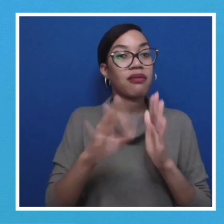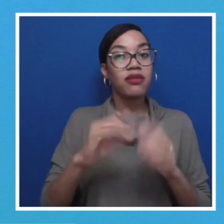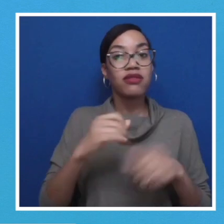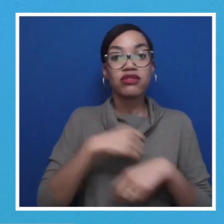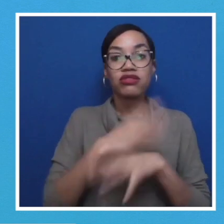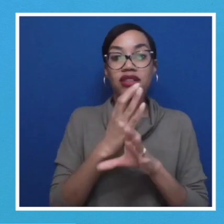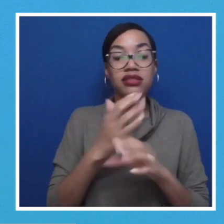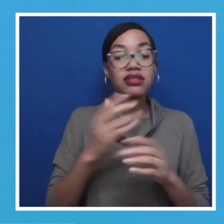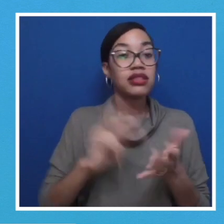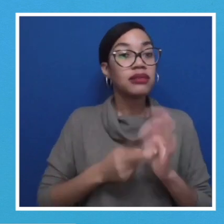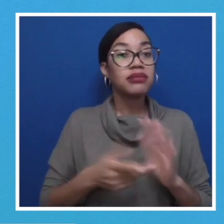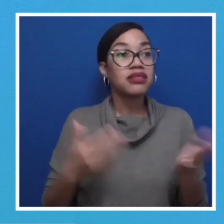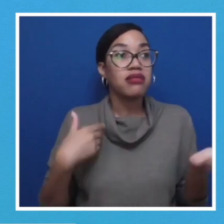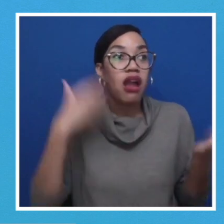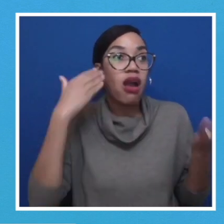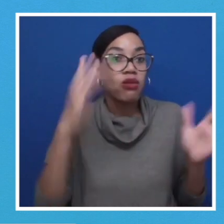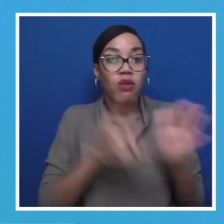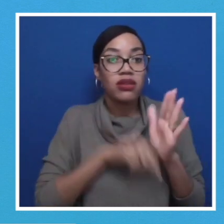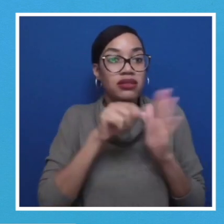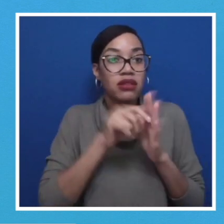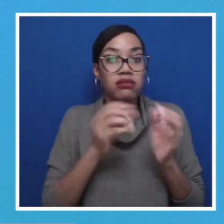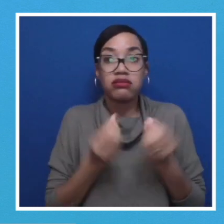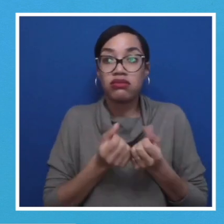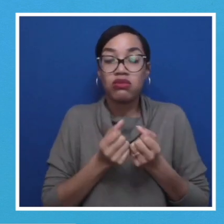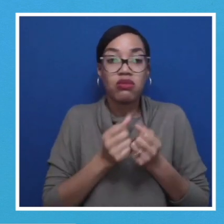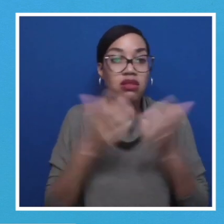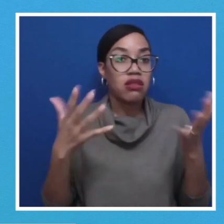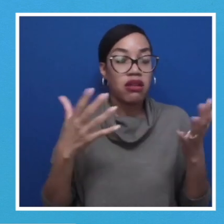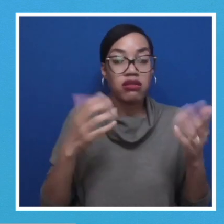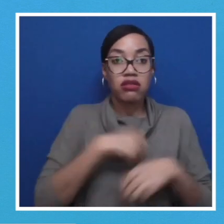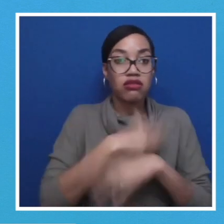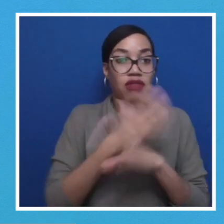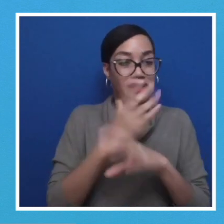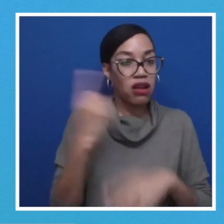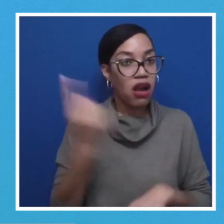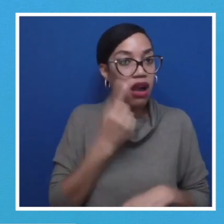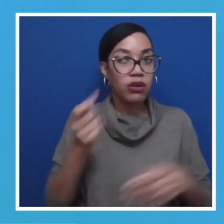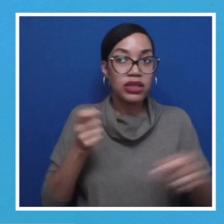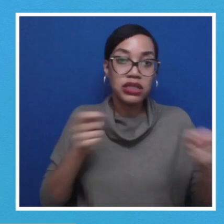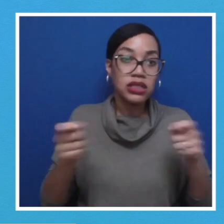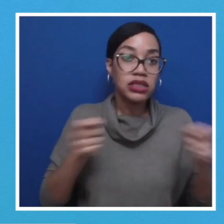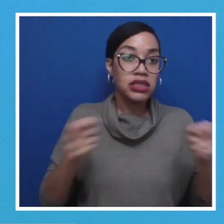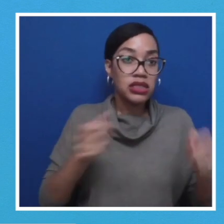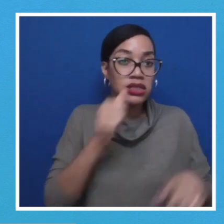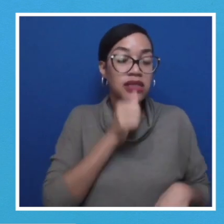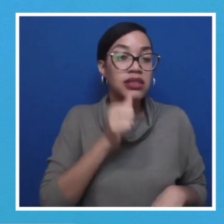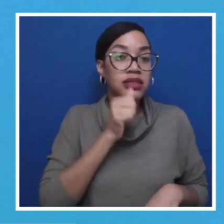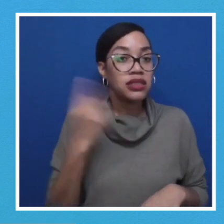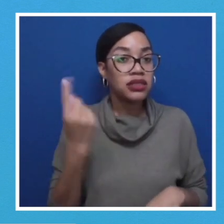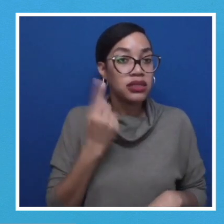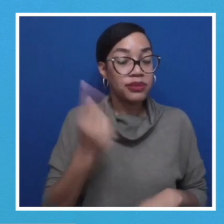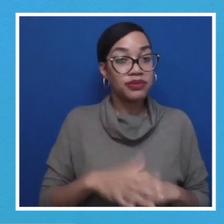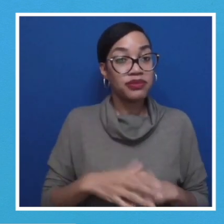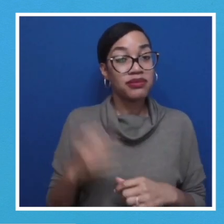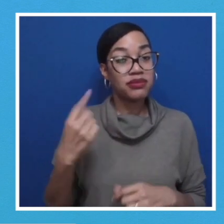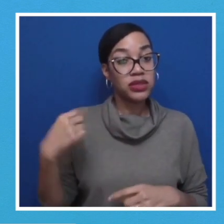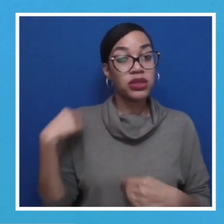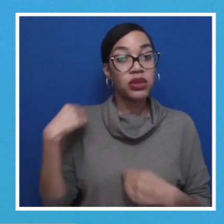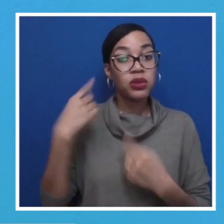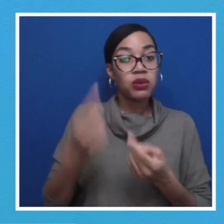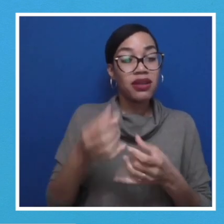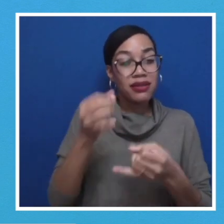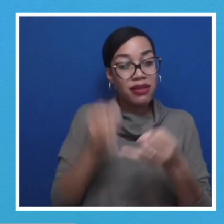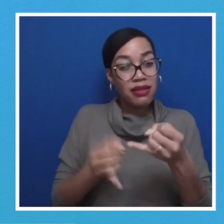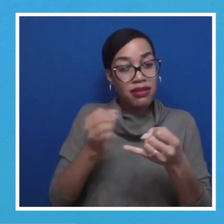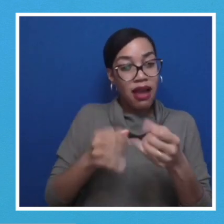when we were not in crisis management. Do you know that we're one of the last? Our 22,000 square kilometers, unceded,